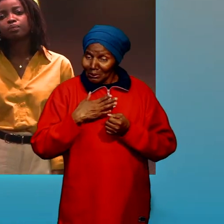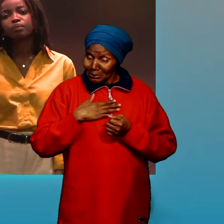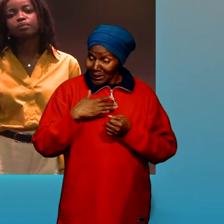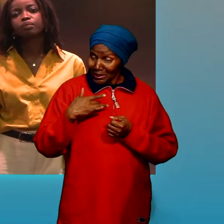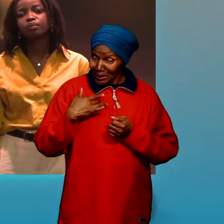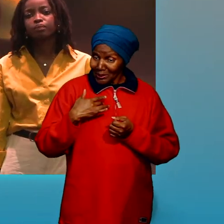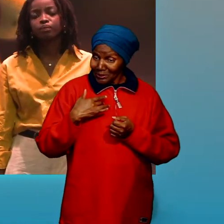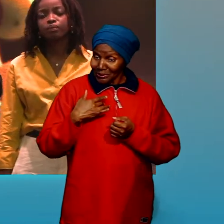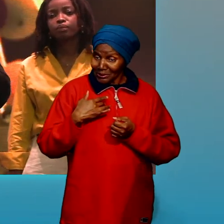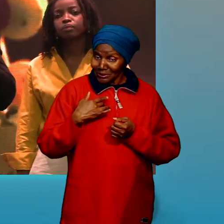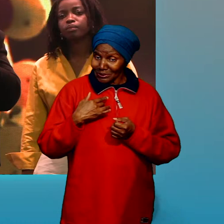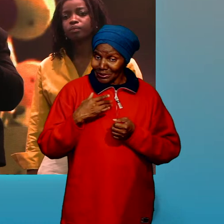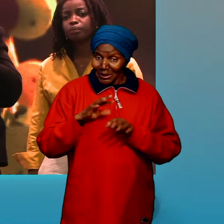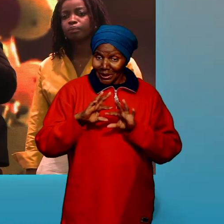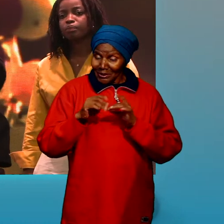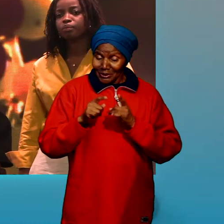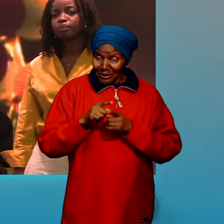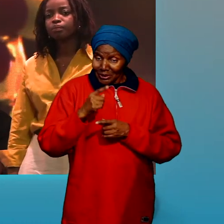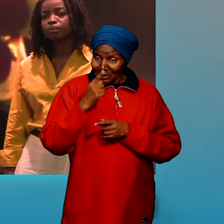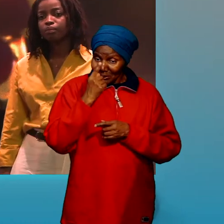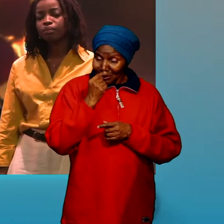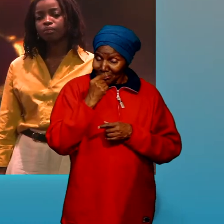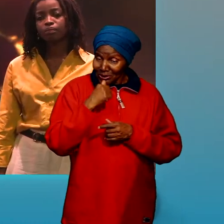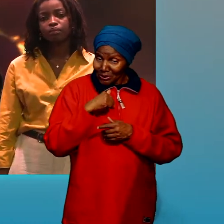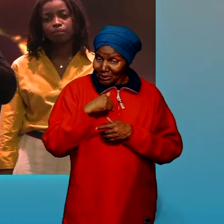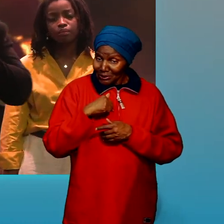be concerning His fruit in me?